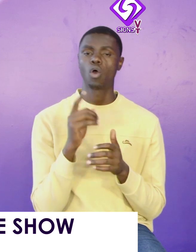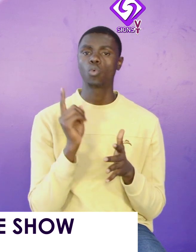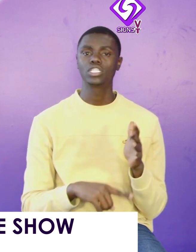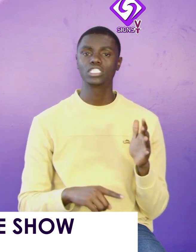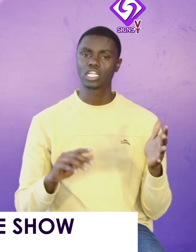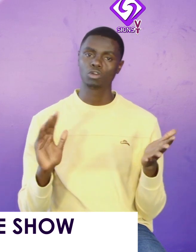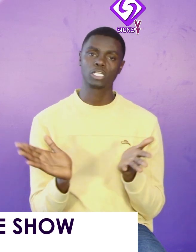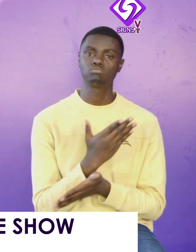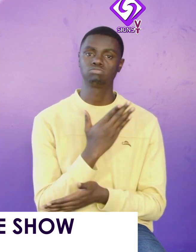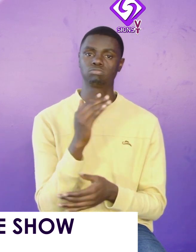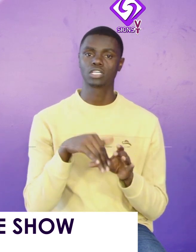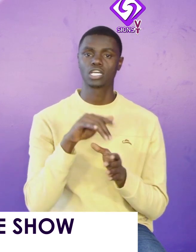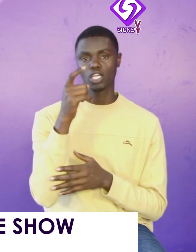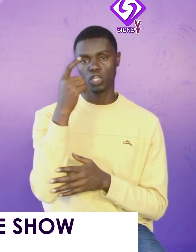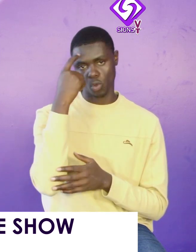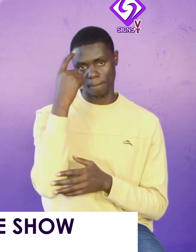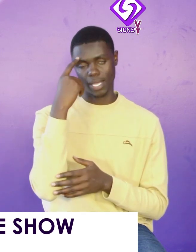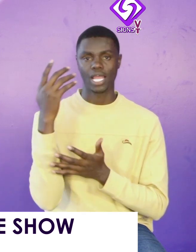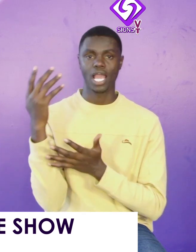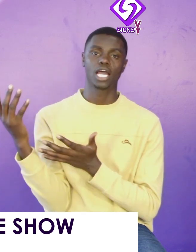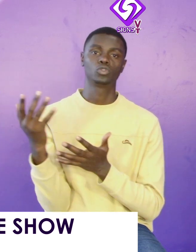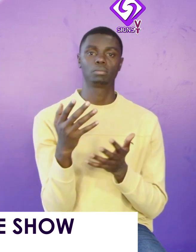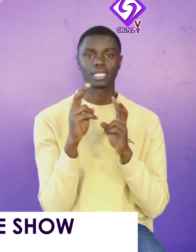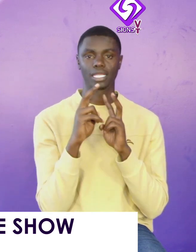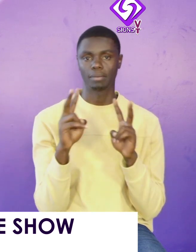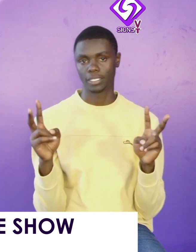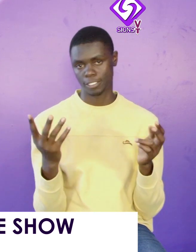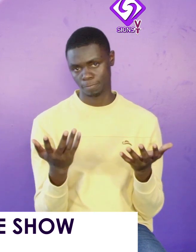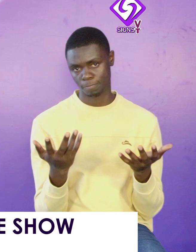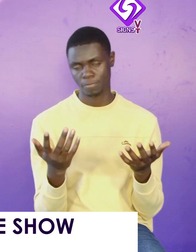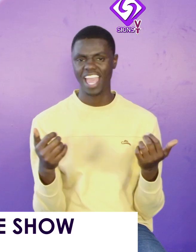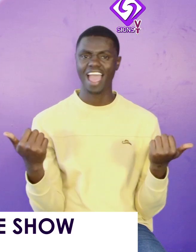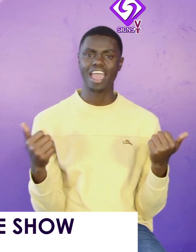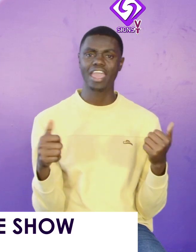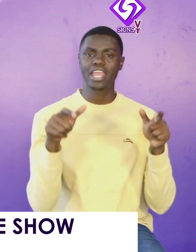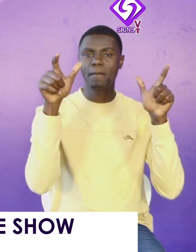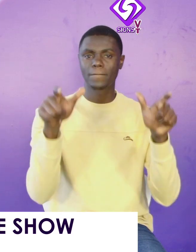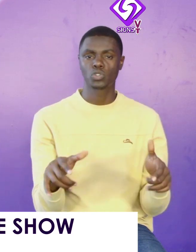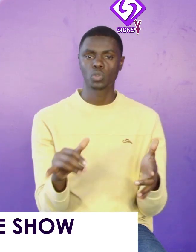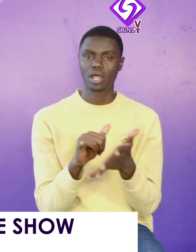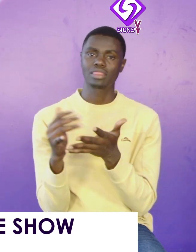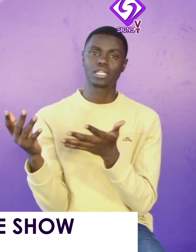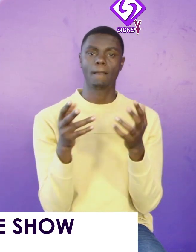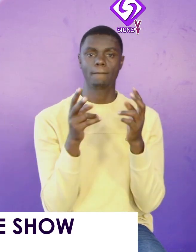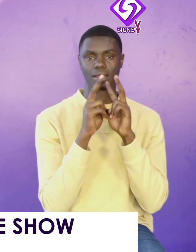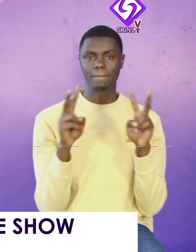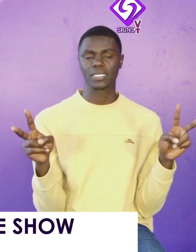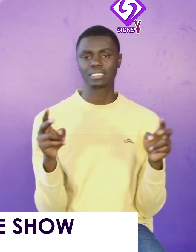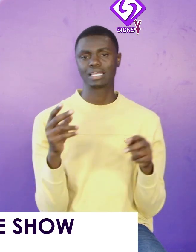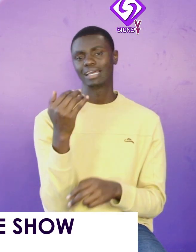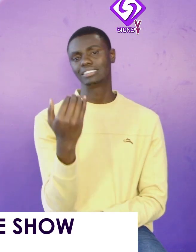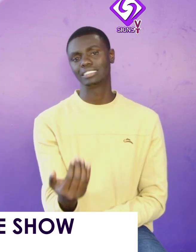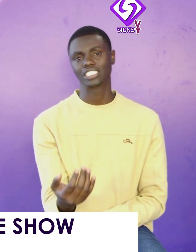your mind as bringing peace? You know, anyone that brings peace is a child